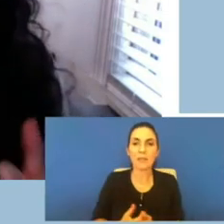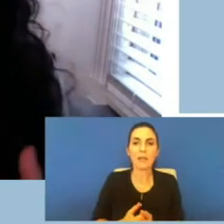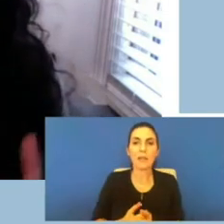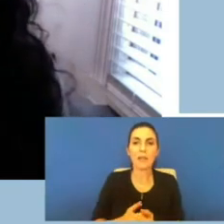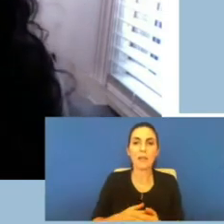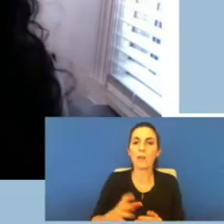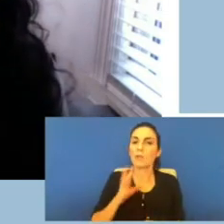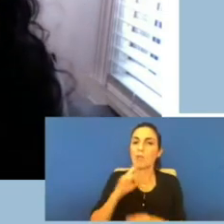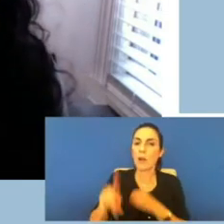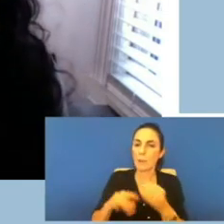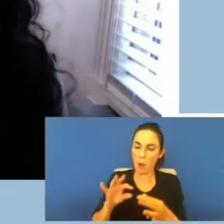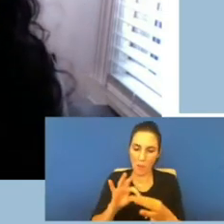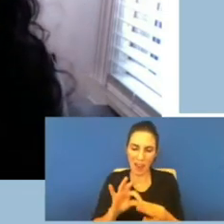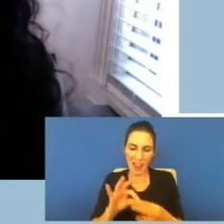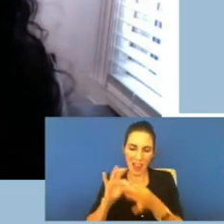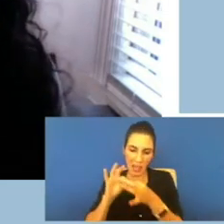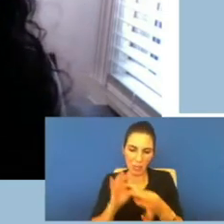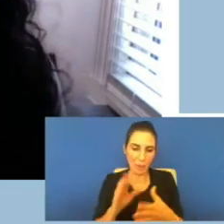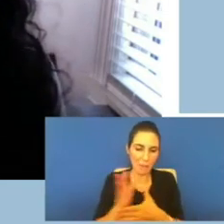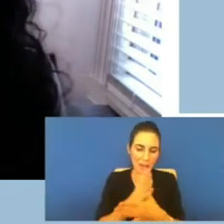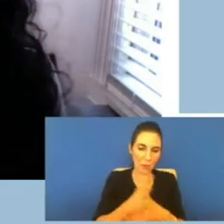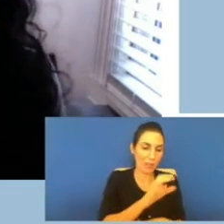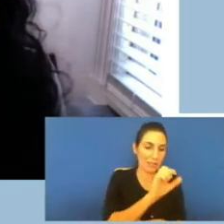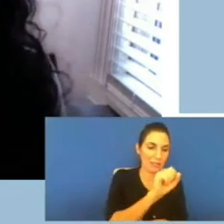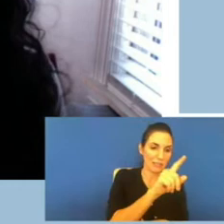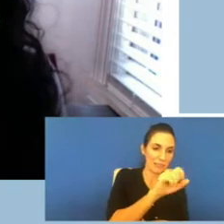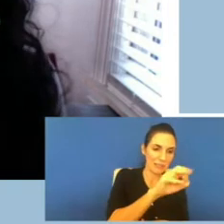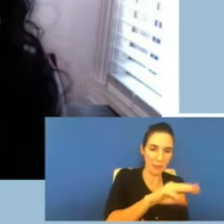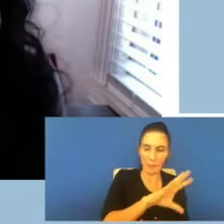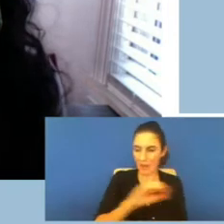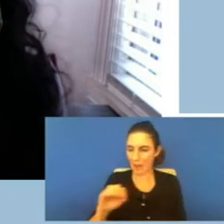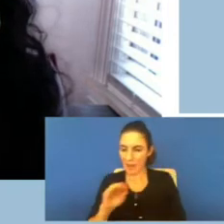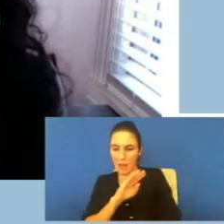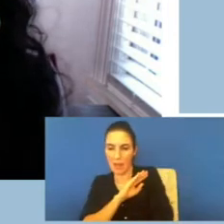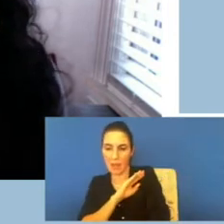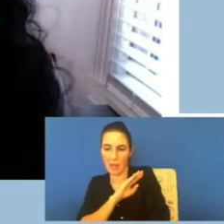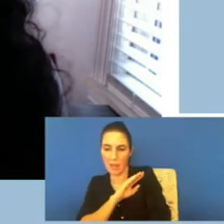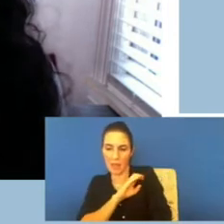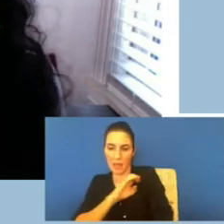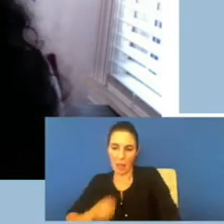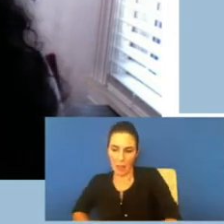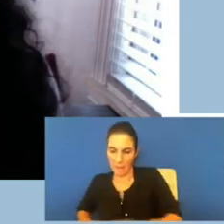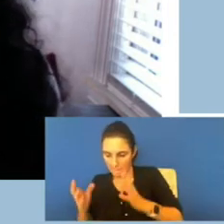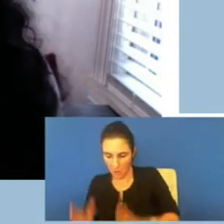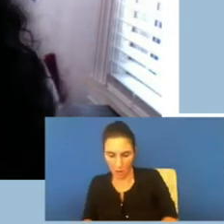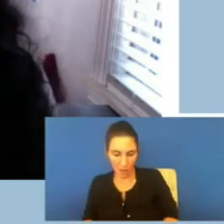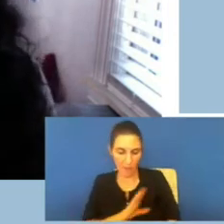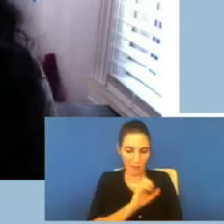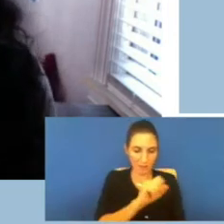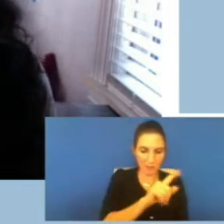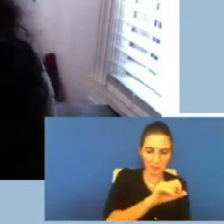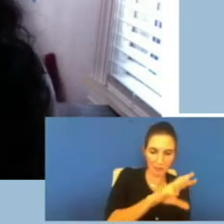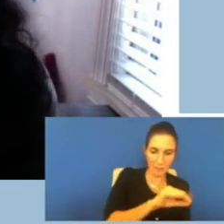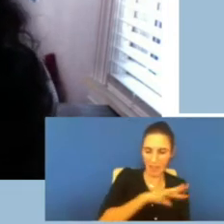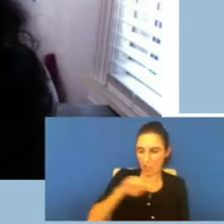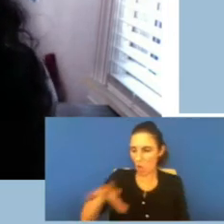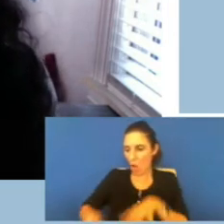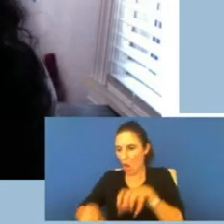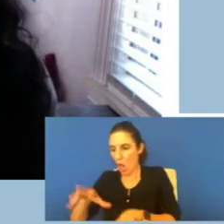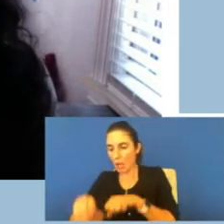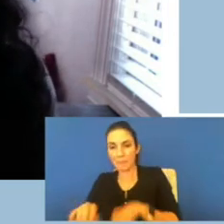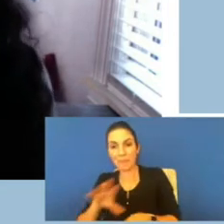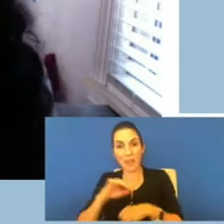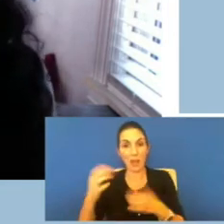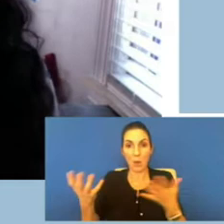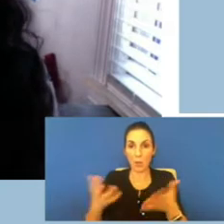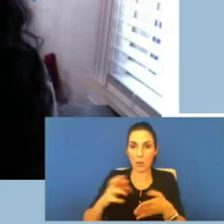relationship between STEM and empire, and the relationship between STEM and colonialism, and the harms that have been enacted